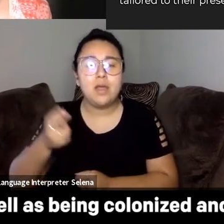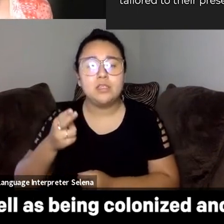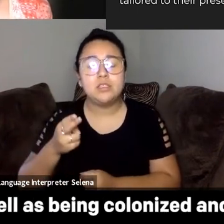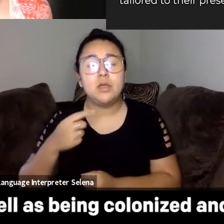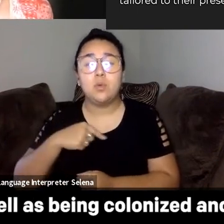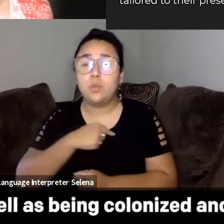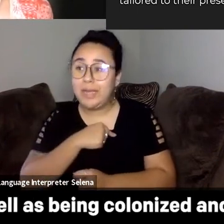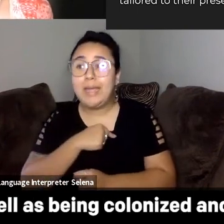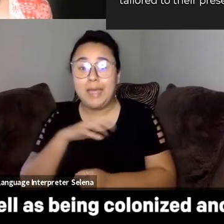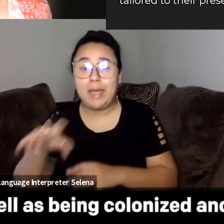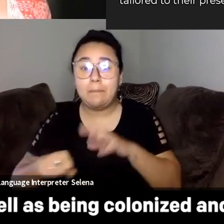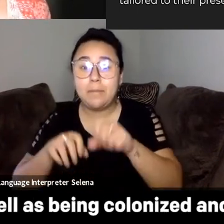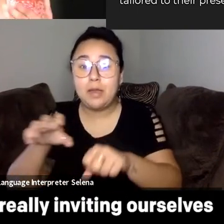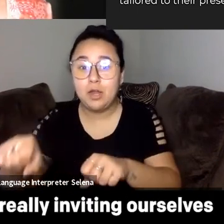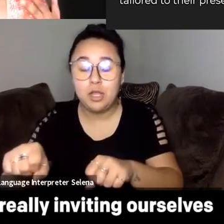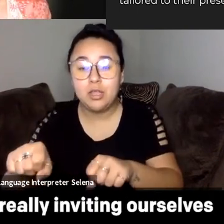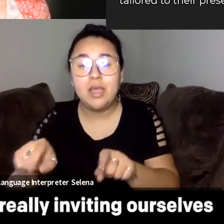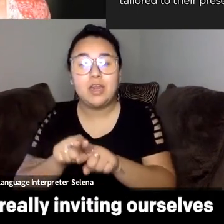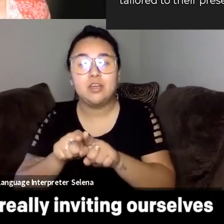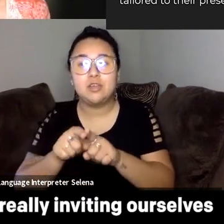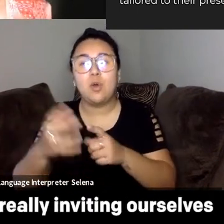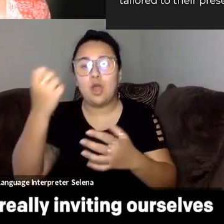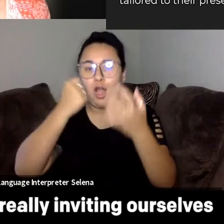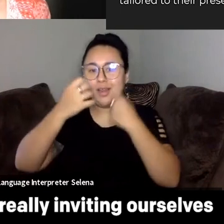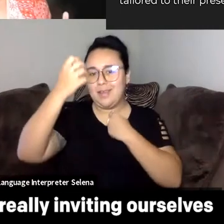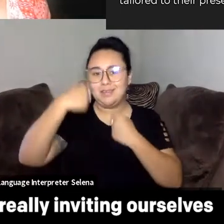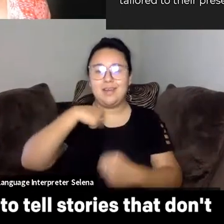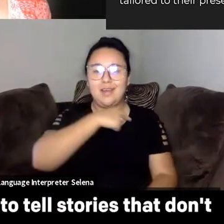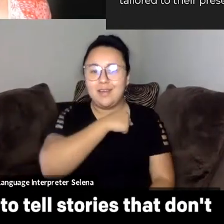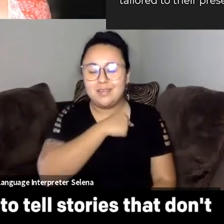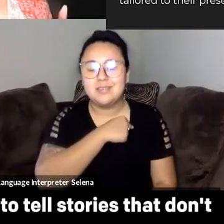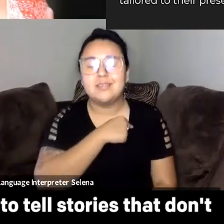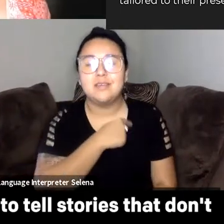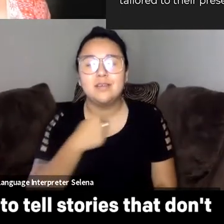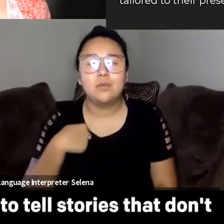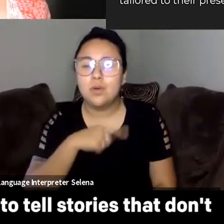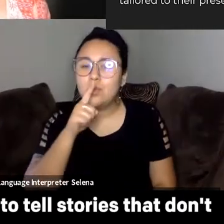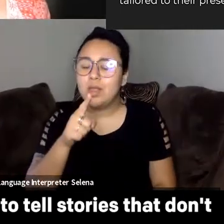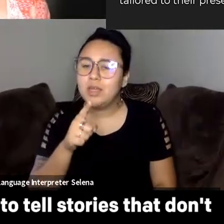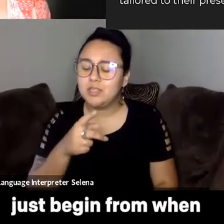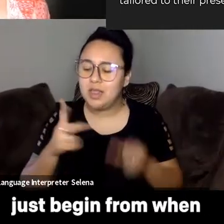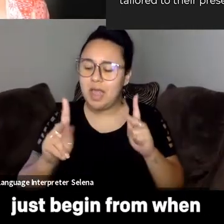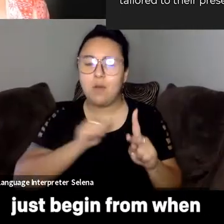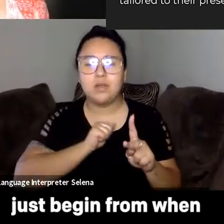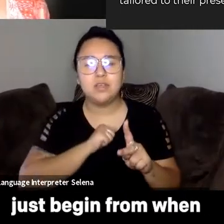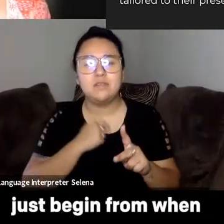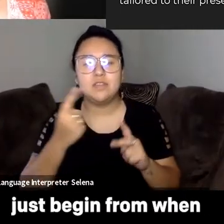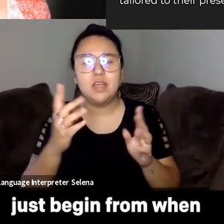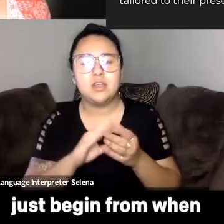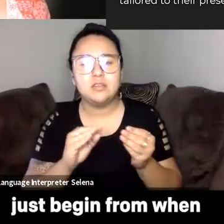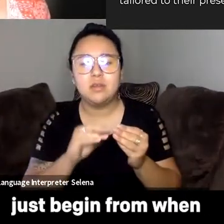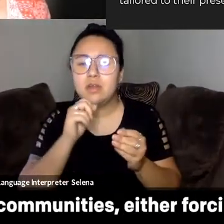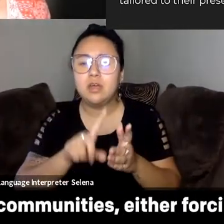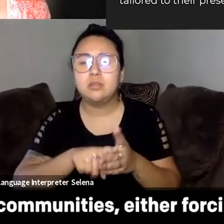as well as being colonized, and really inviting ourselves to tell stories that don't just begin